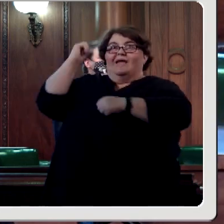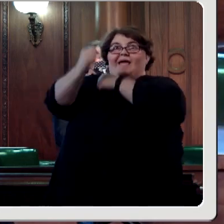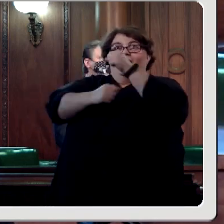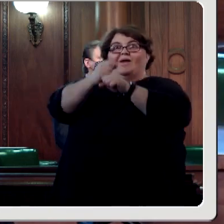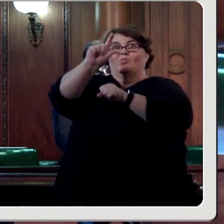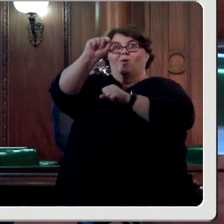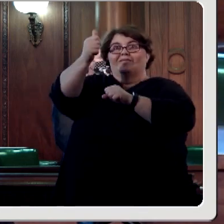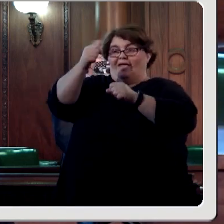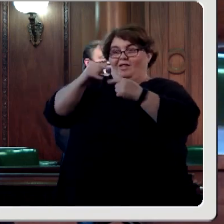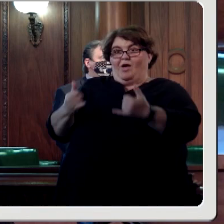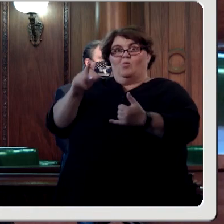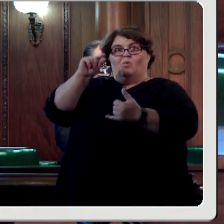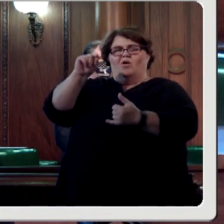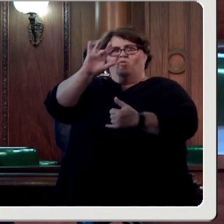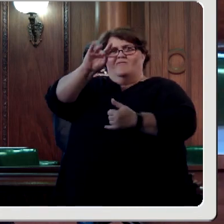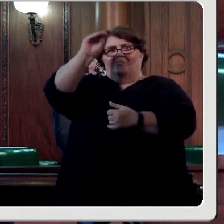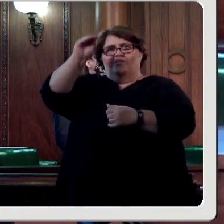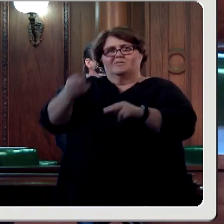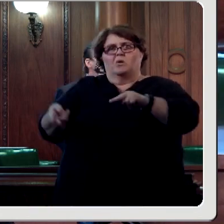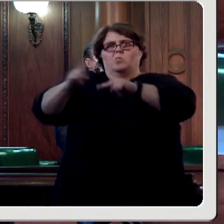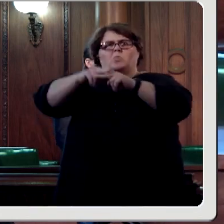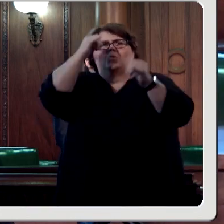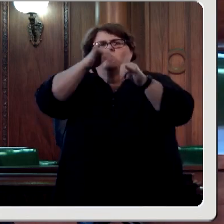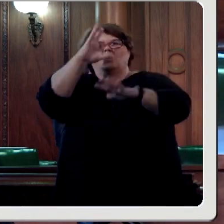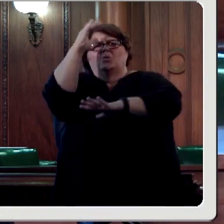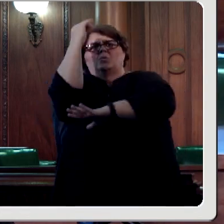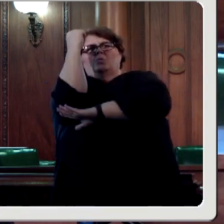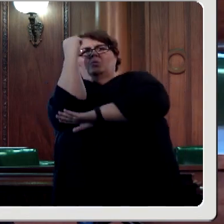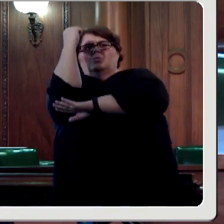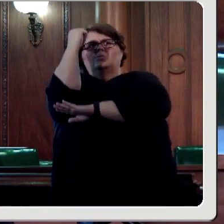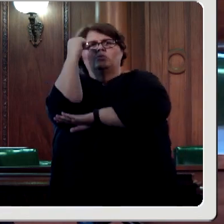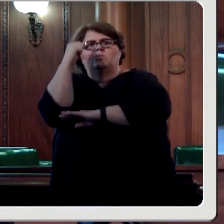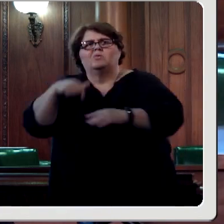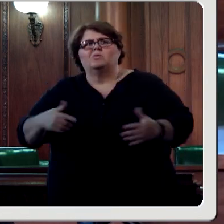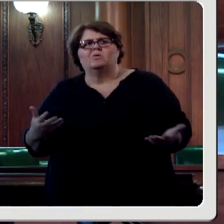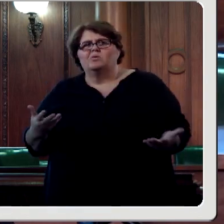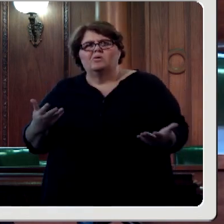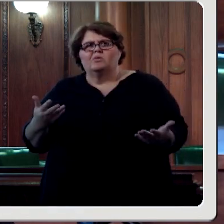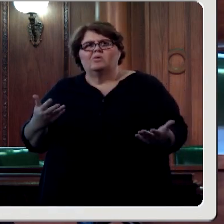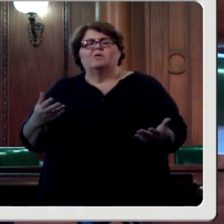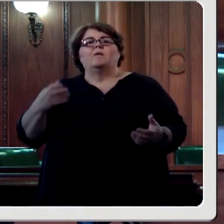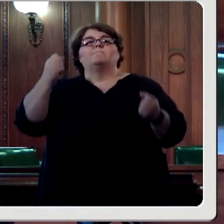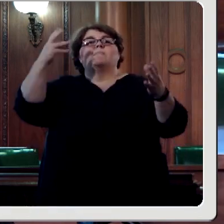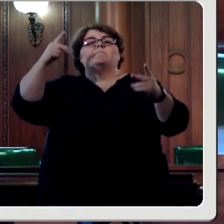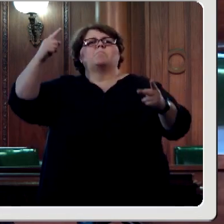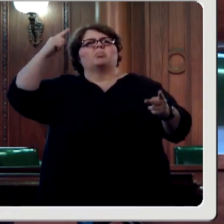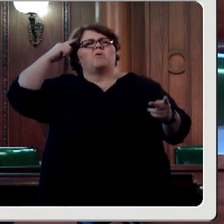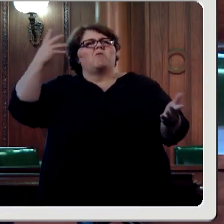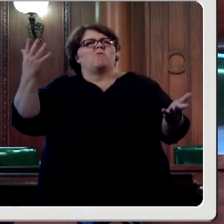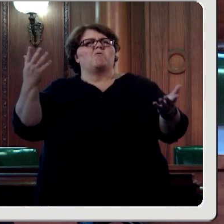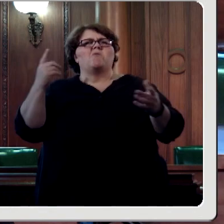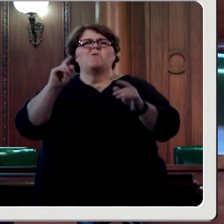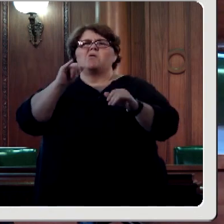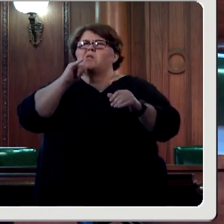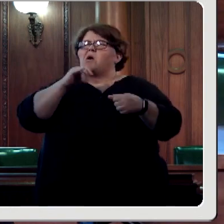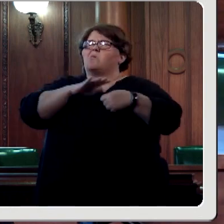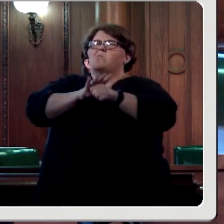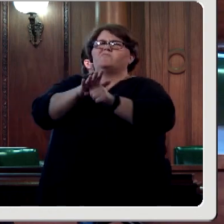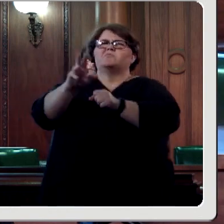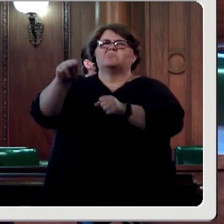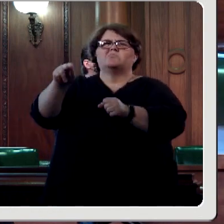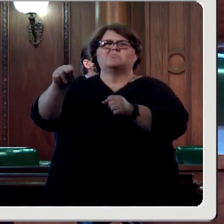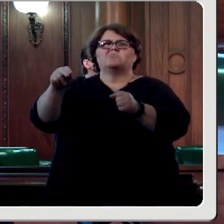Only 2/3 of those are right now attributed directly to COVID. The other third may be directly,